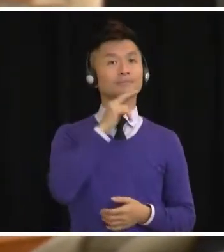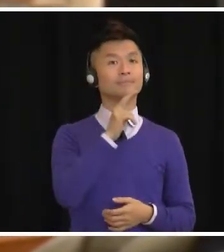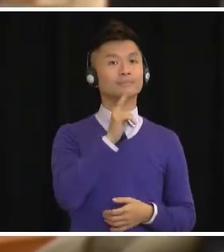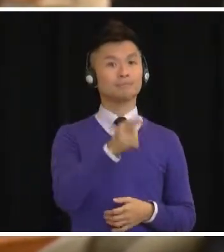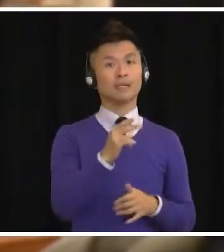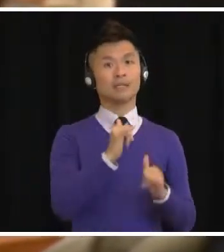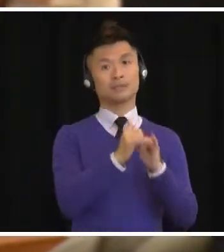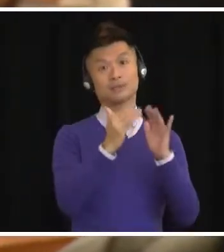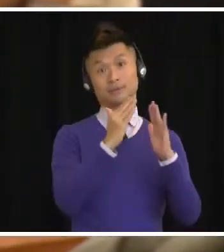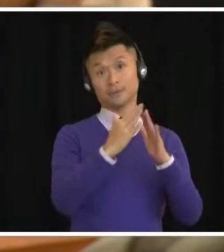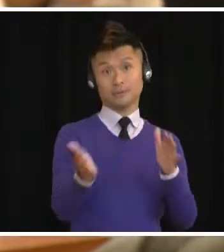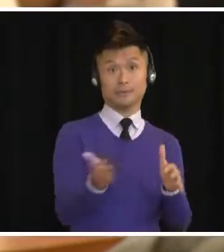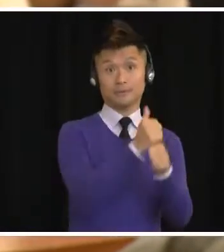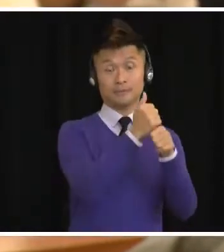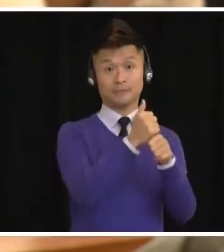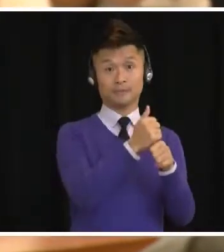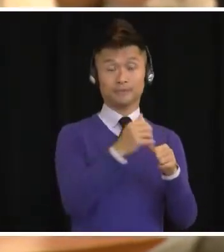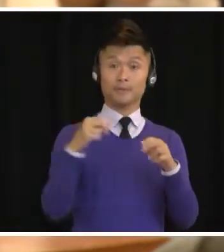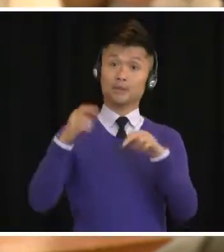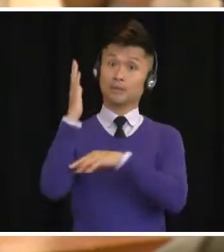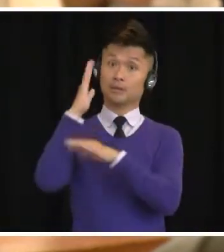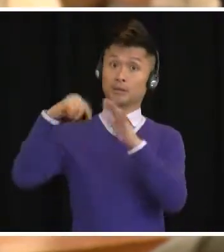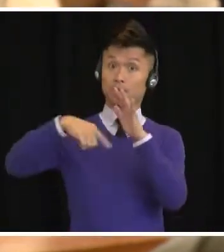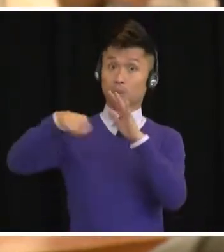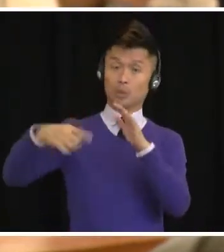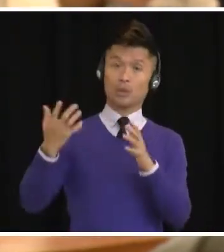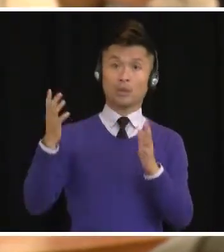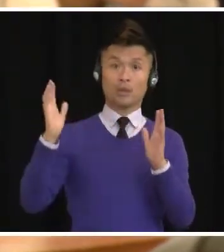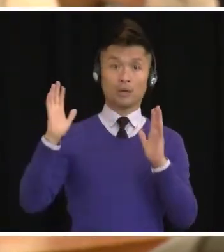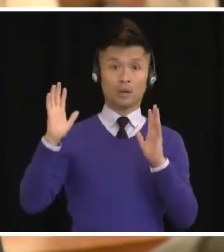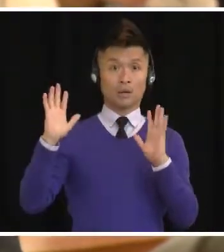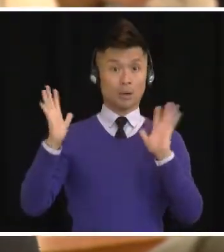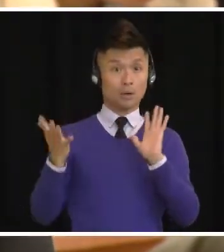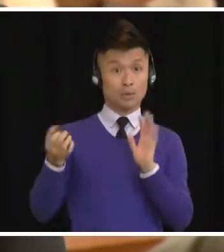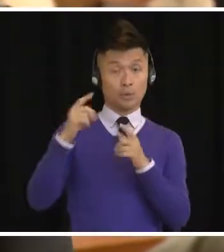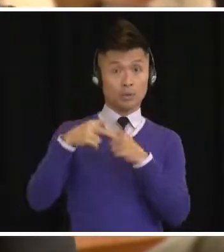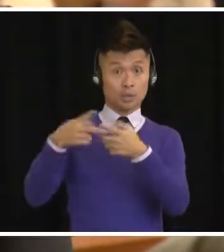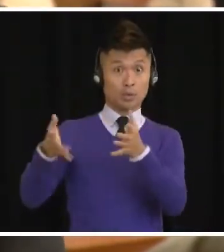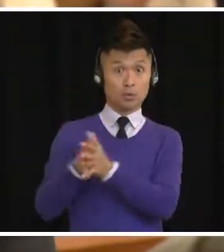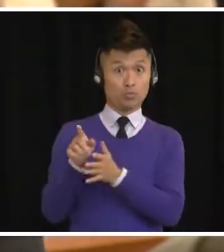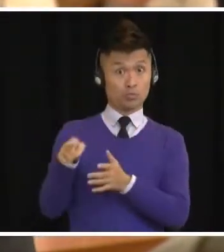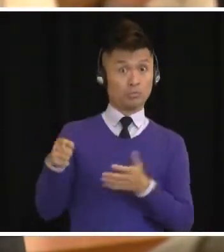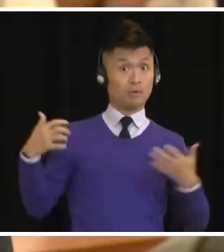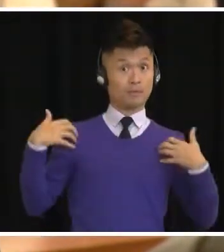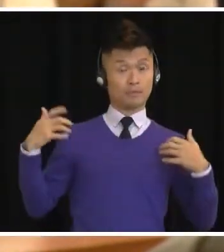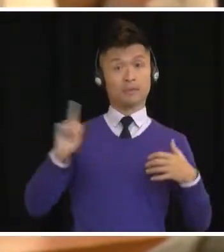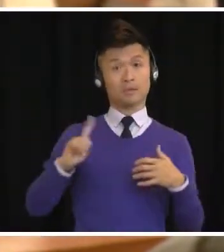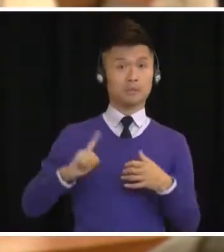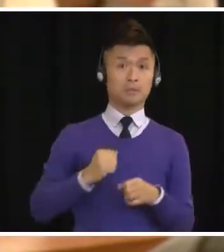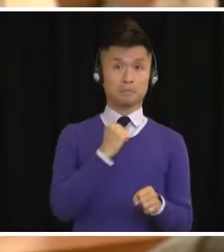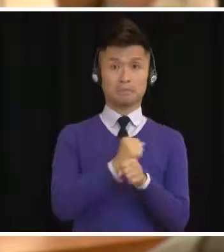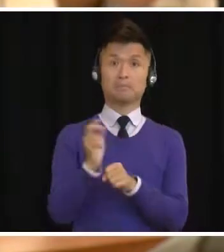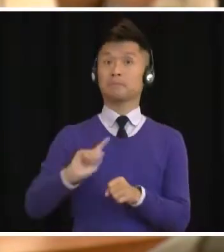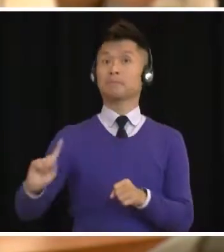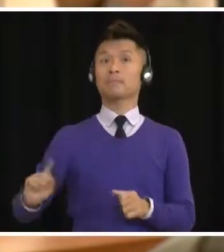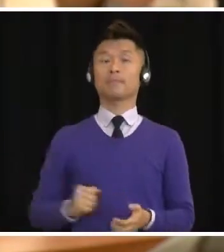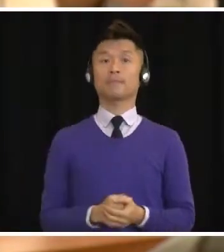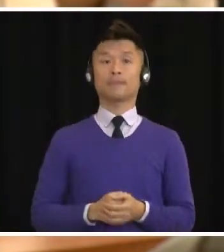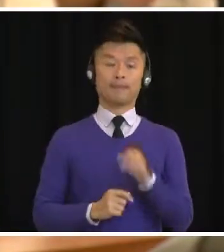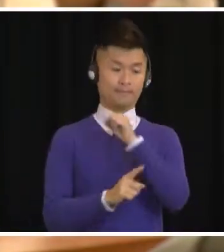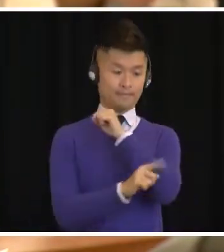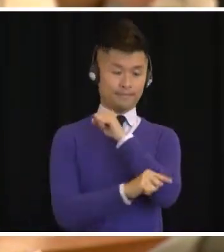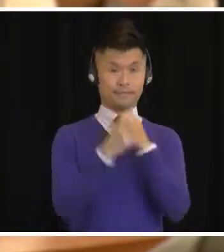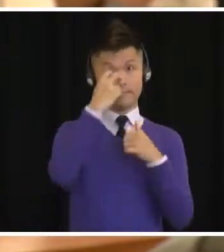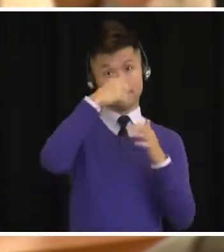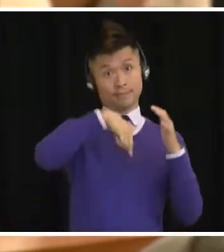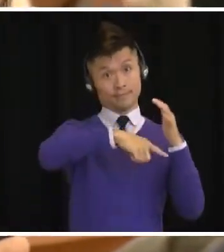teach? I think I will ask the Social and Family Affairs Administration to